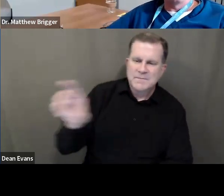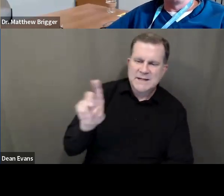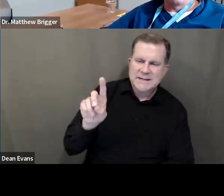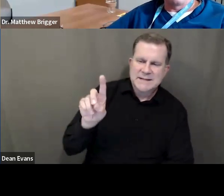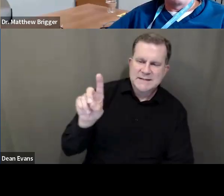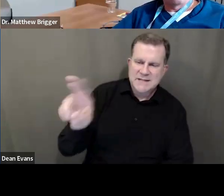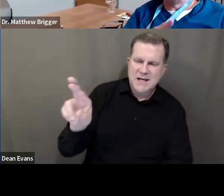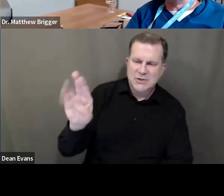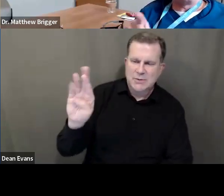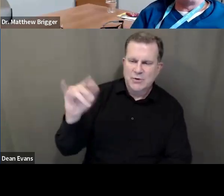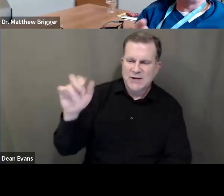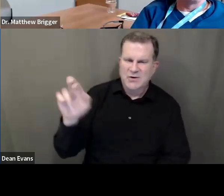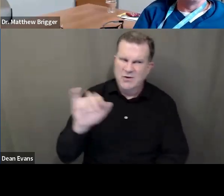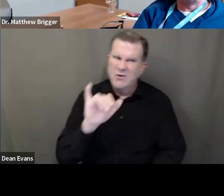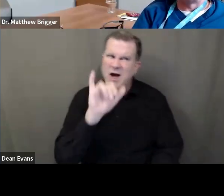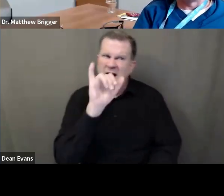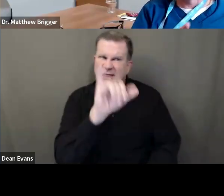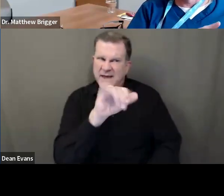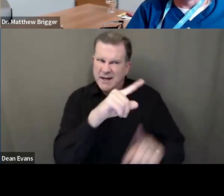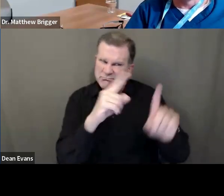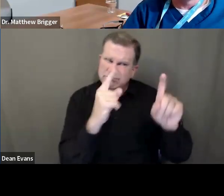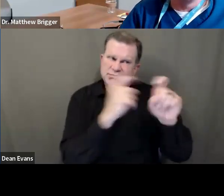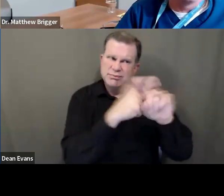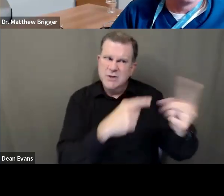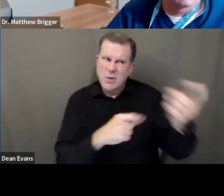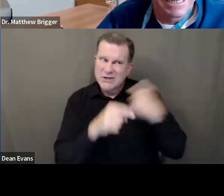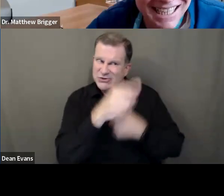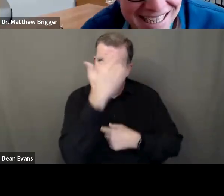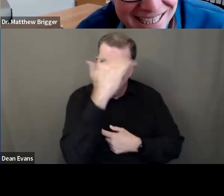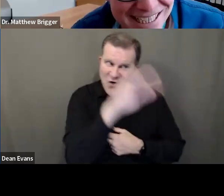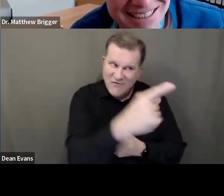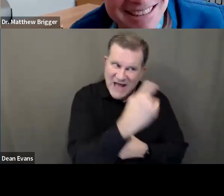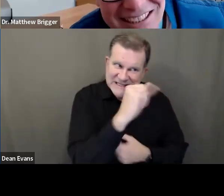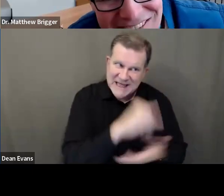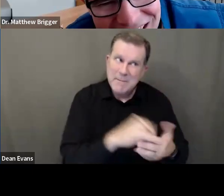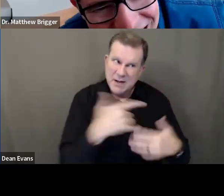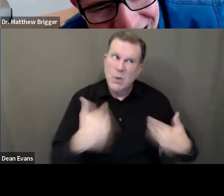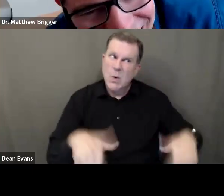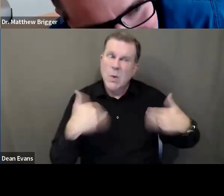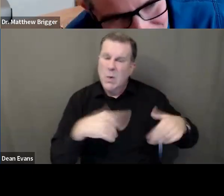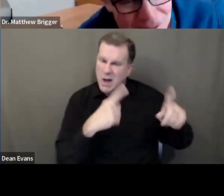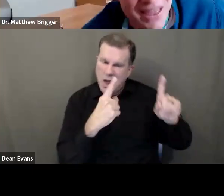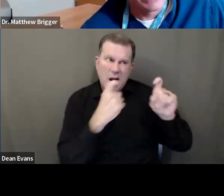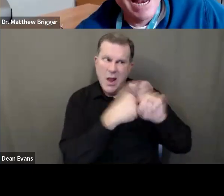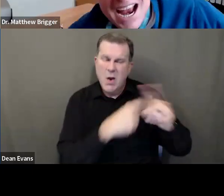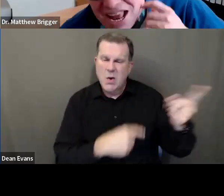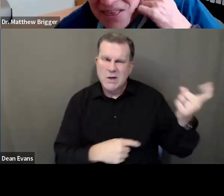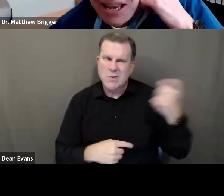That's a loaded question right there, whether you know you're asking a loaded question or not. And so